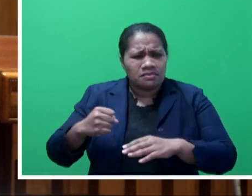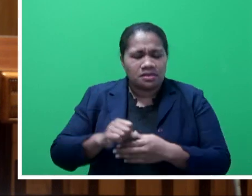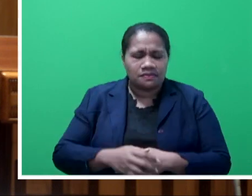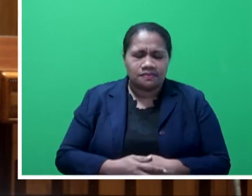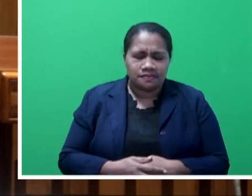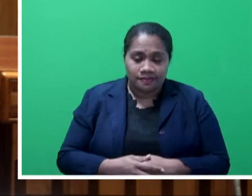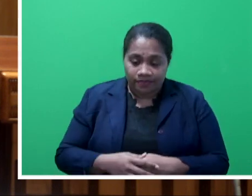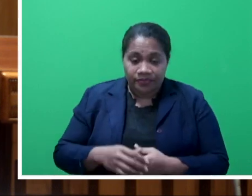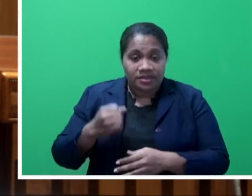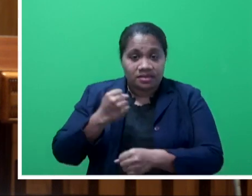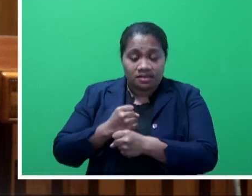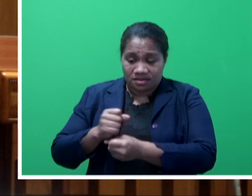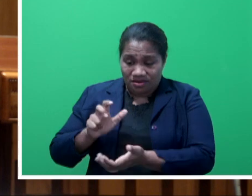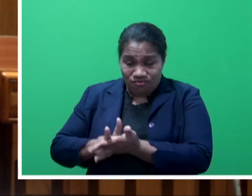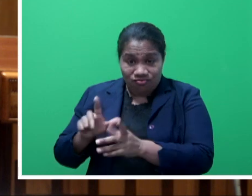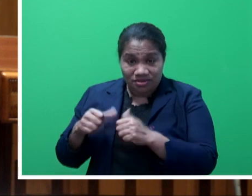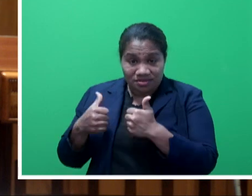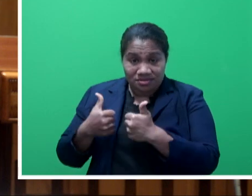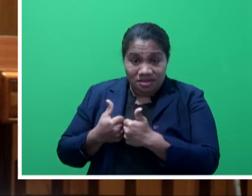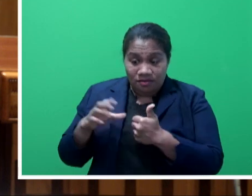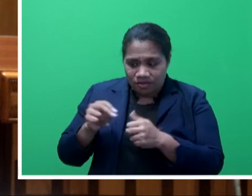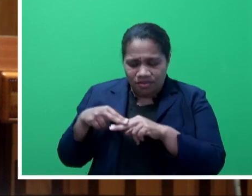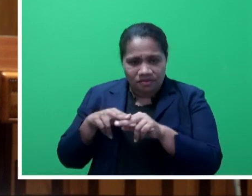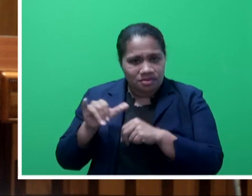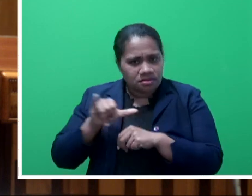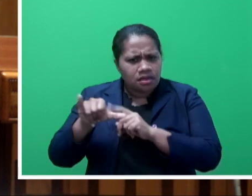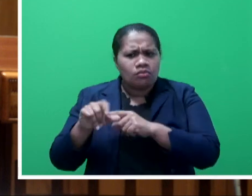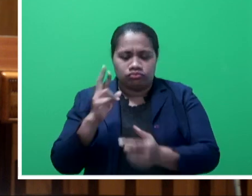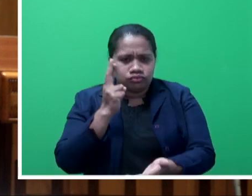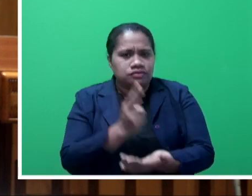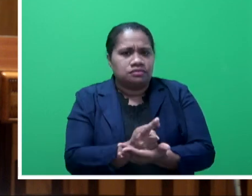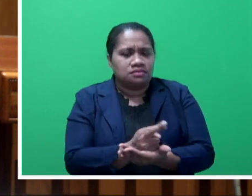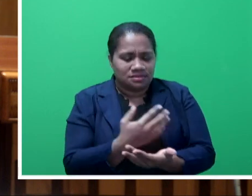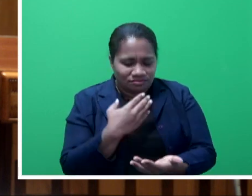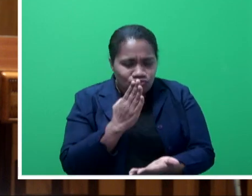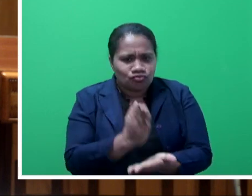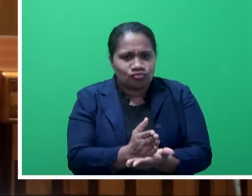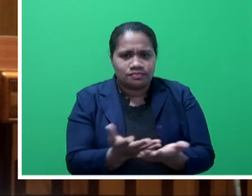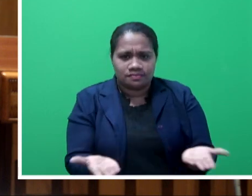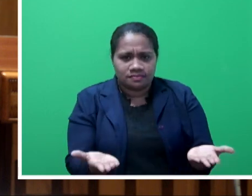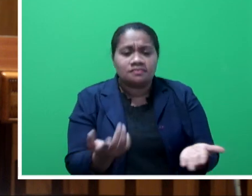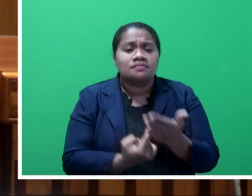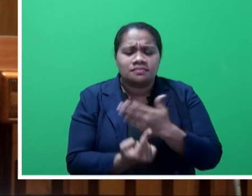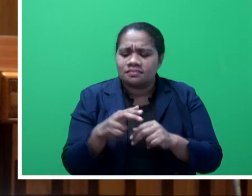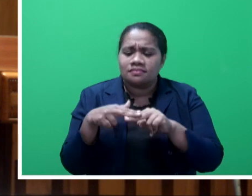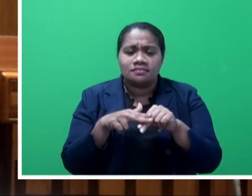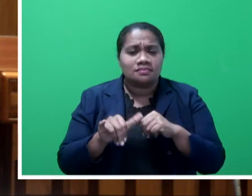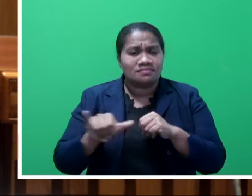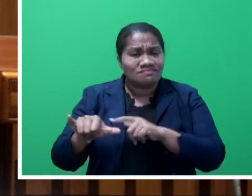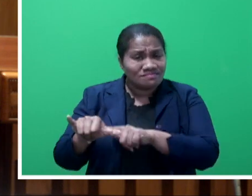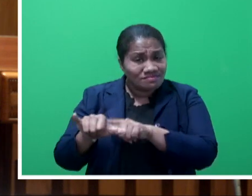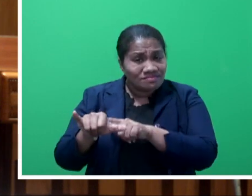million created for Fiji Airways. The reality is, Mr. Speaker, sir, and it's a fact, that Fiji Airways would not have obtained